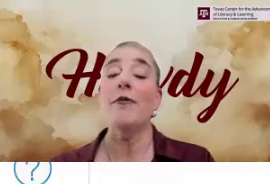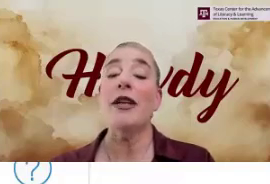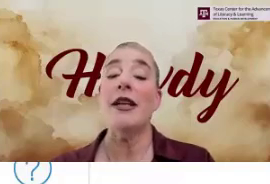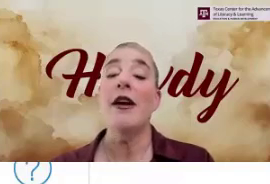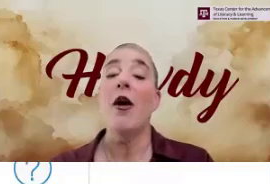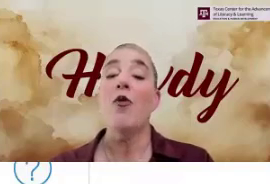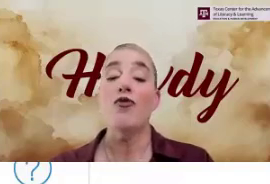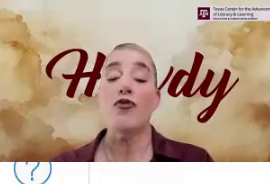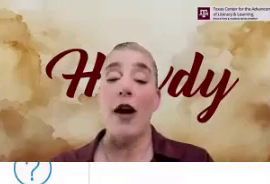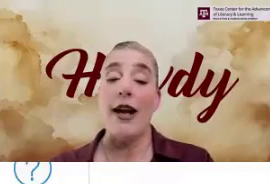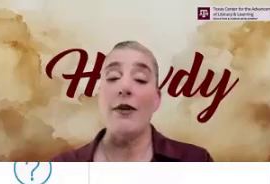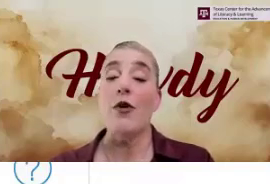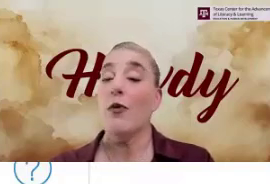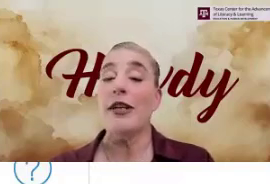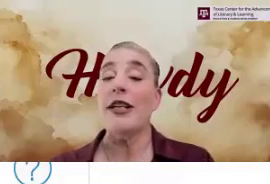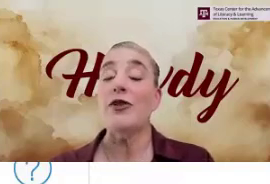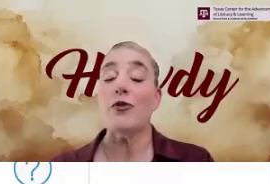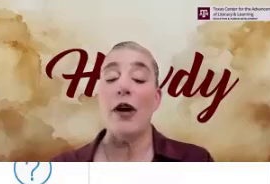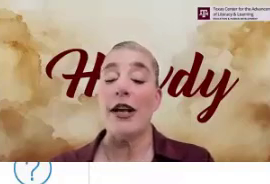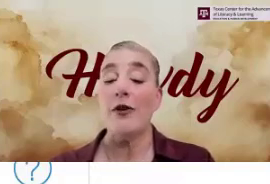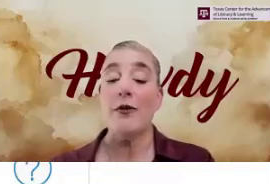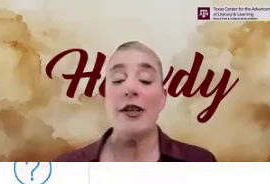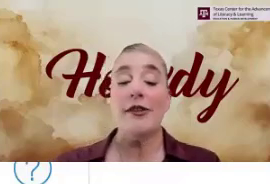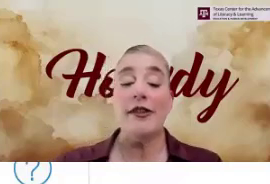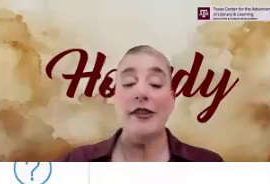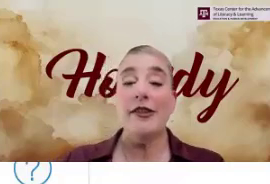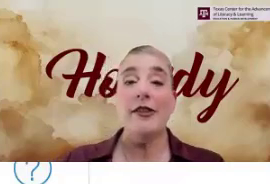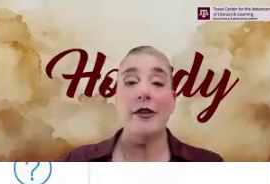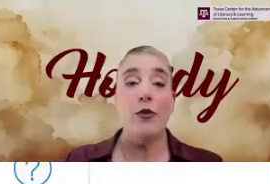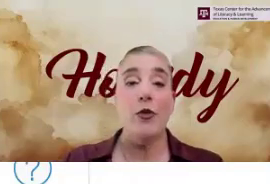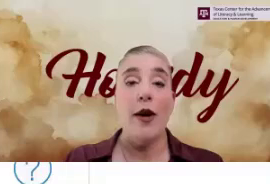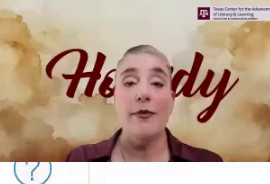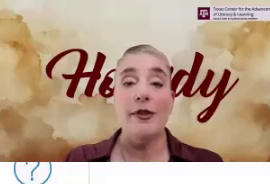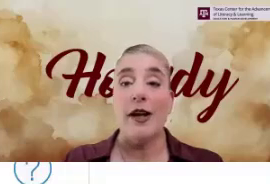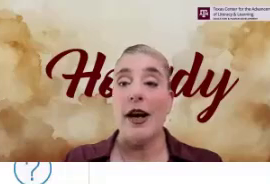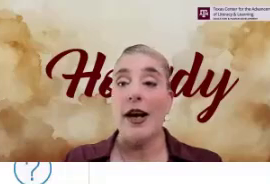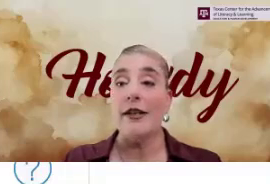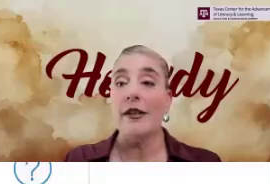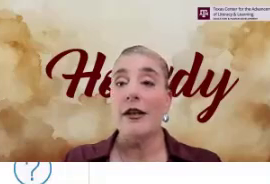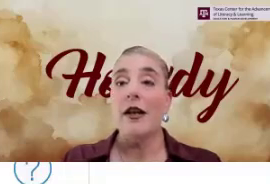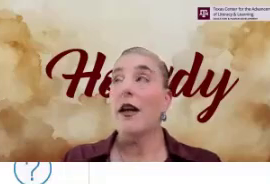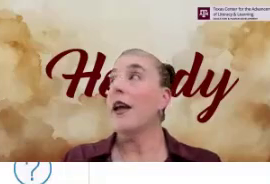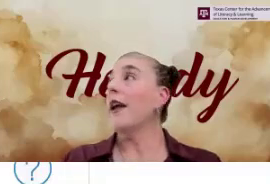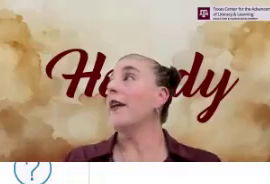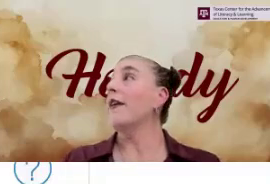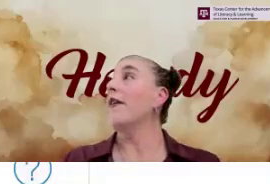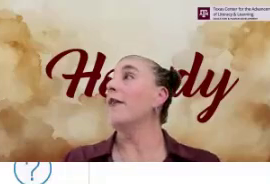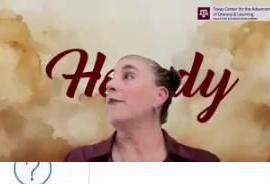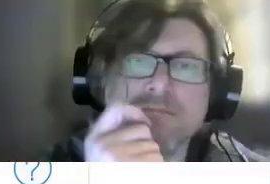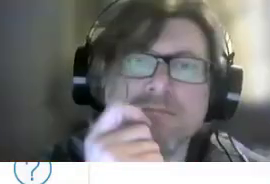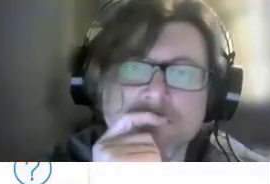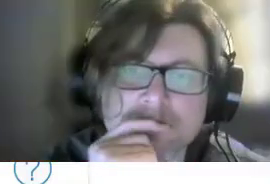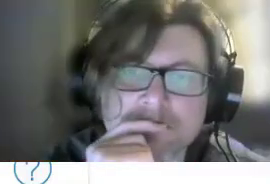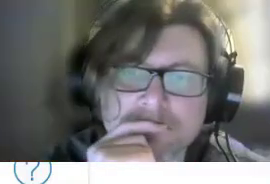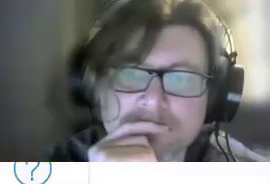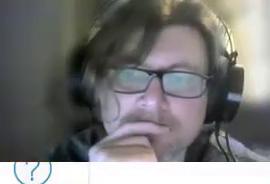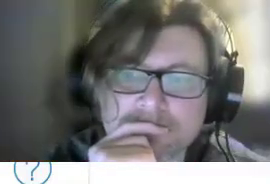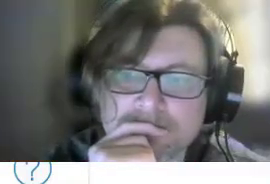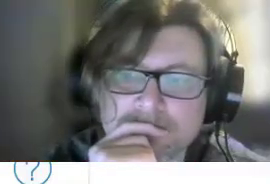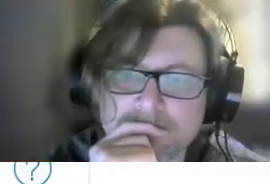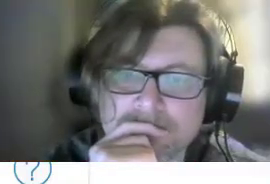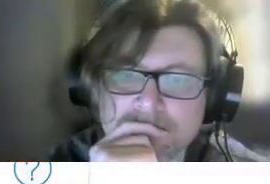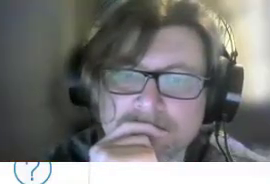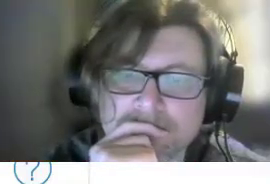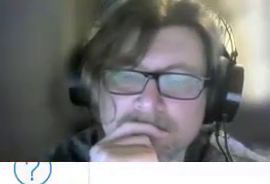So help me write what we need to write here, because this is the website. And let